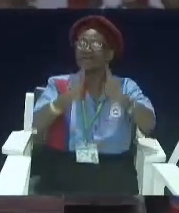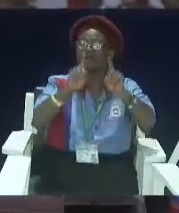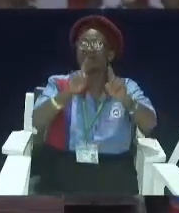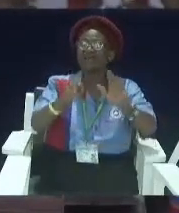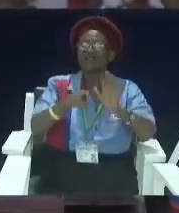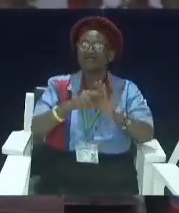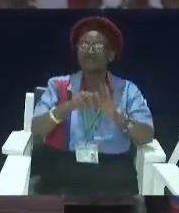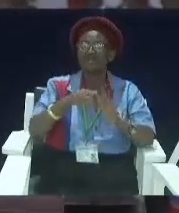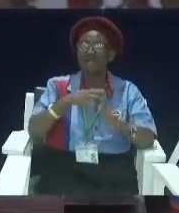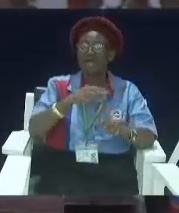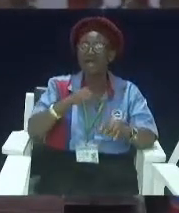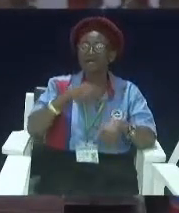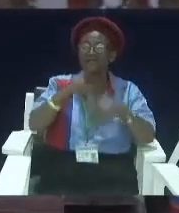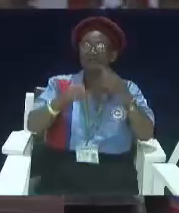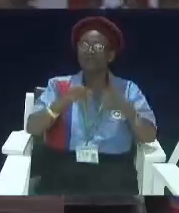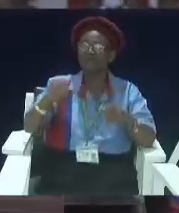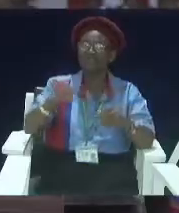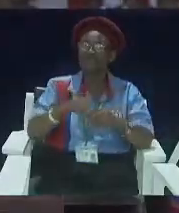at high speed.